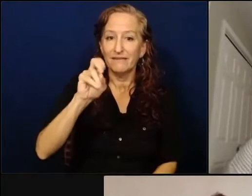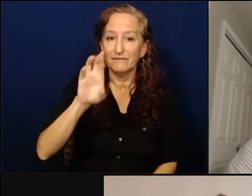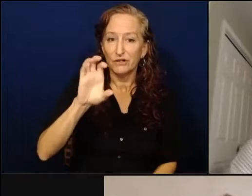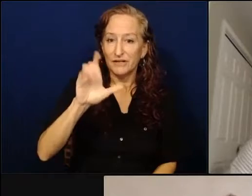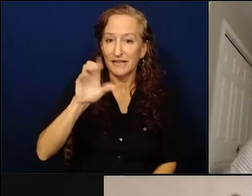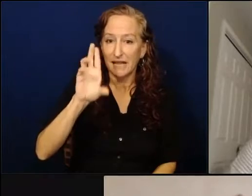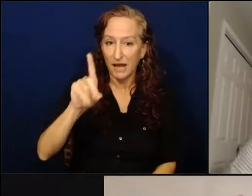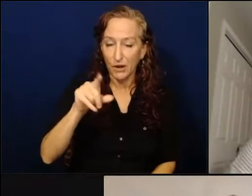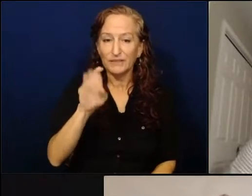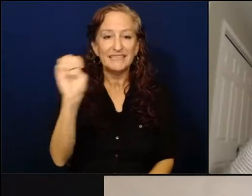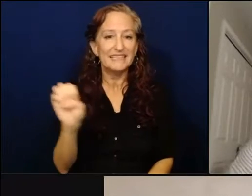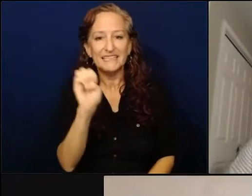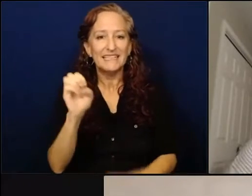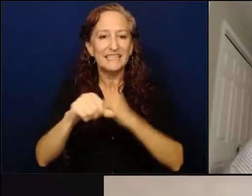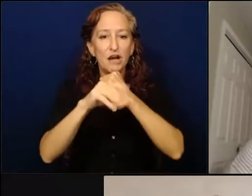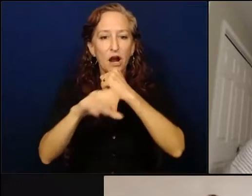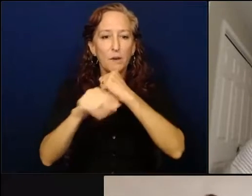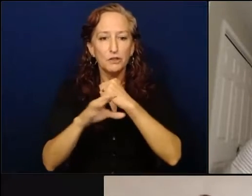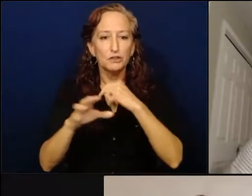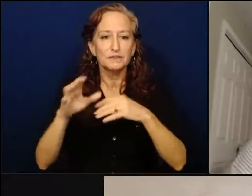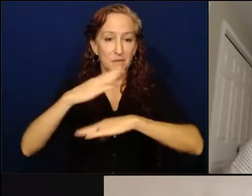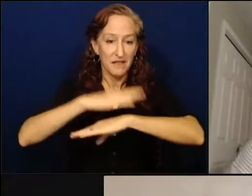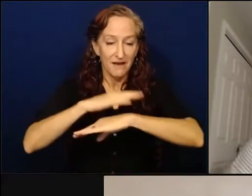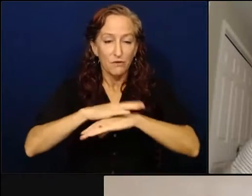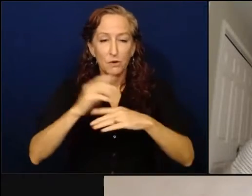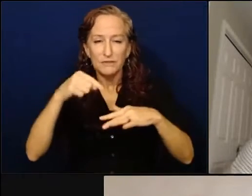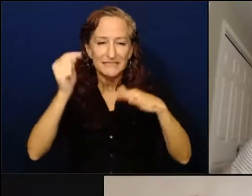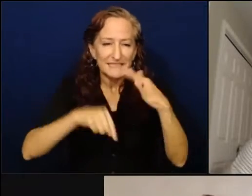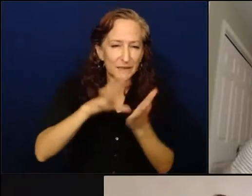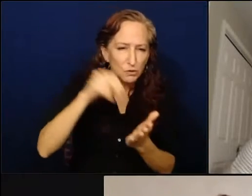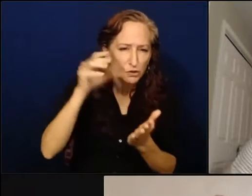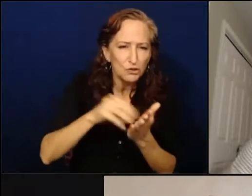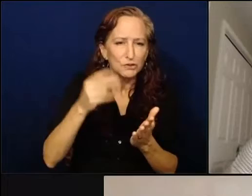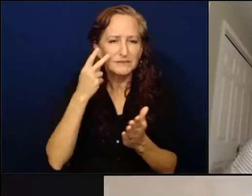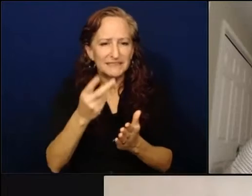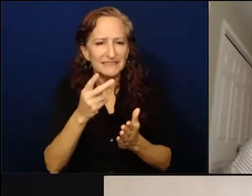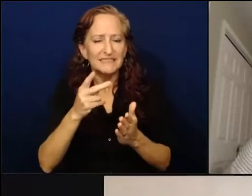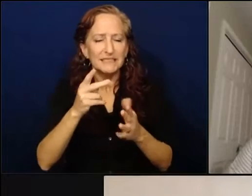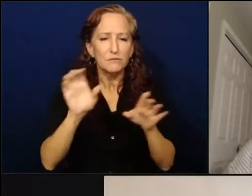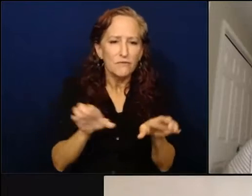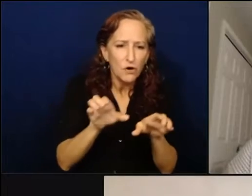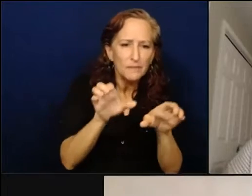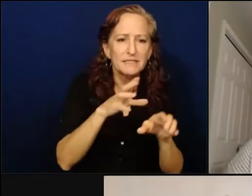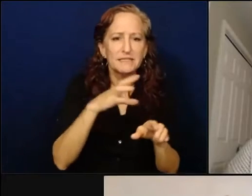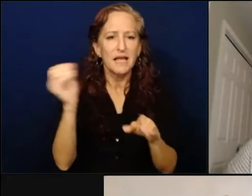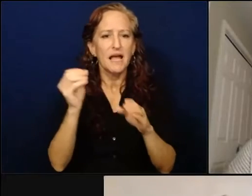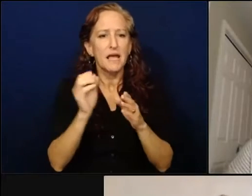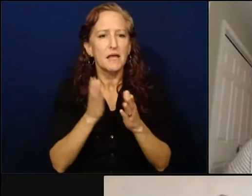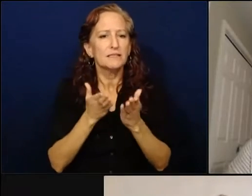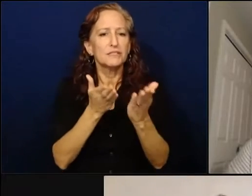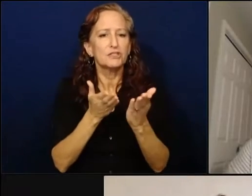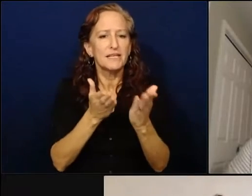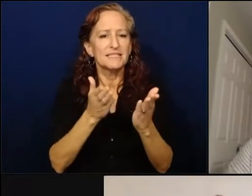is an e-commerce platform using deep learning to evaluate carriers' historical performance and automatically suggesting the best international